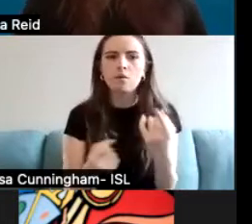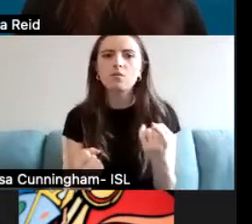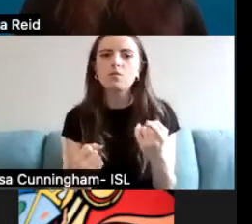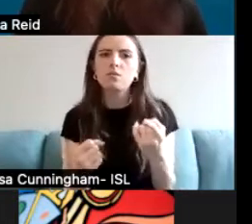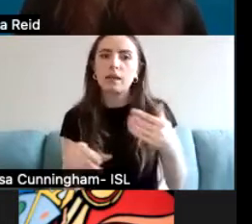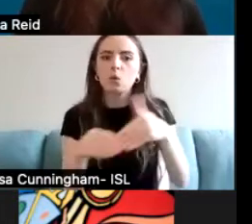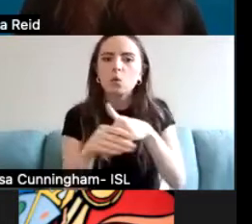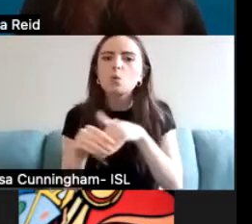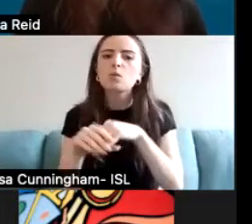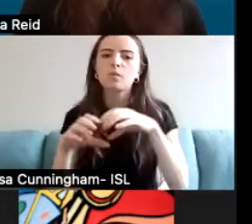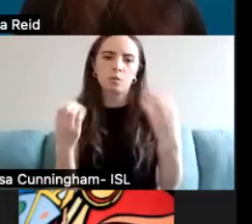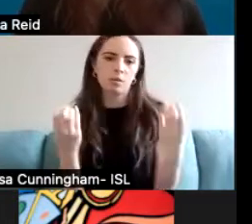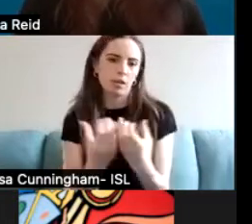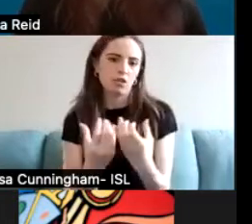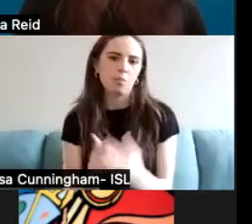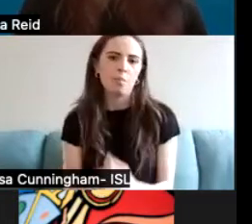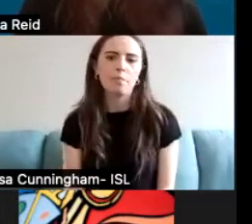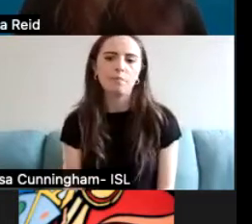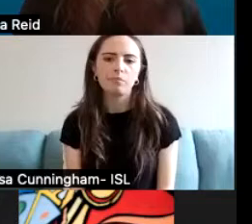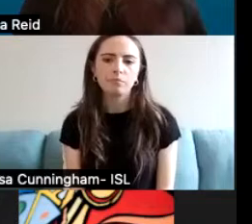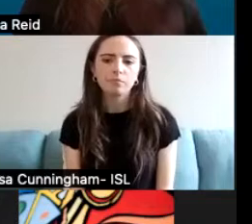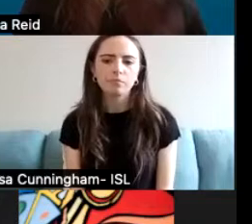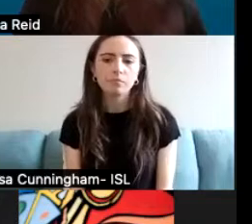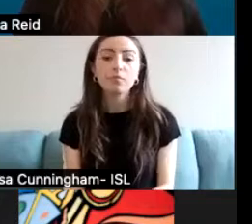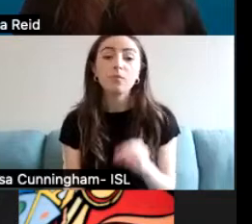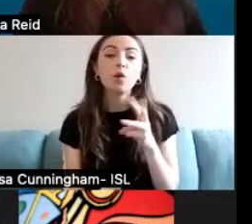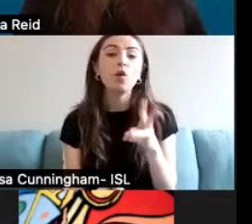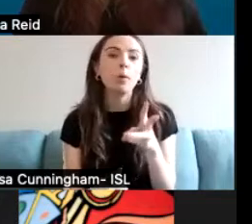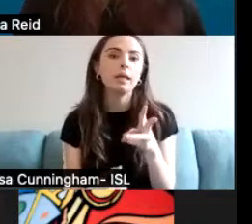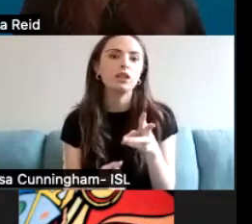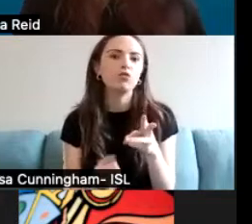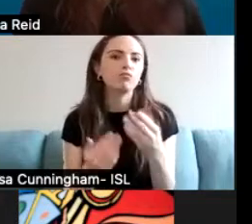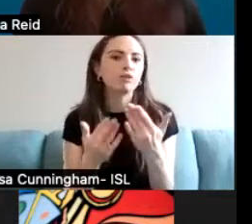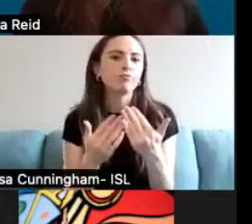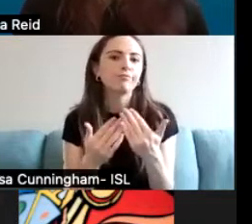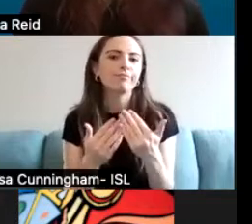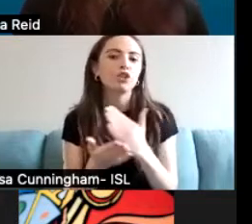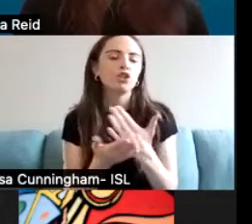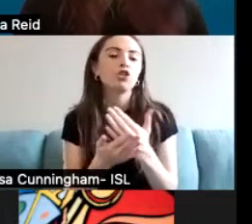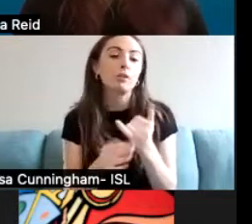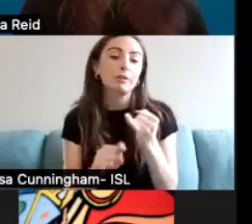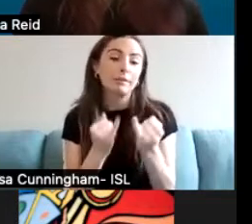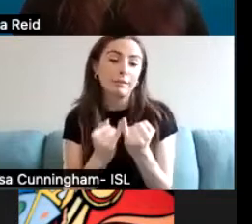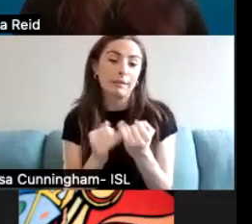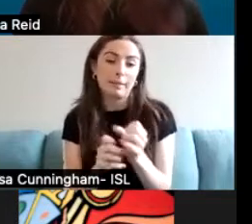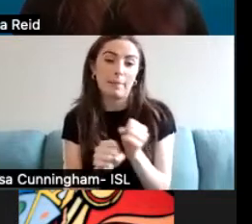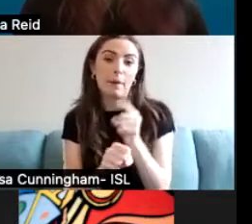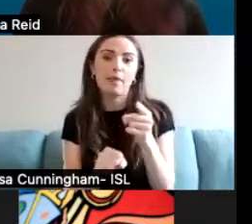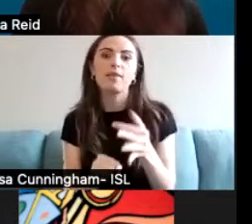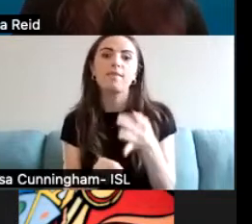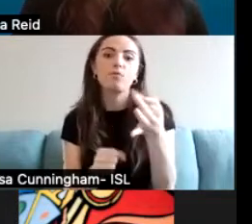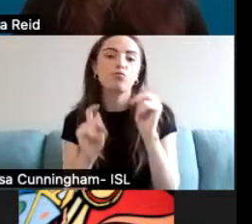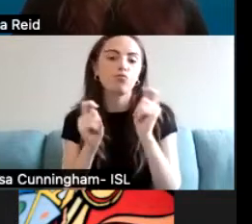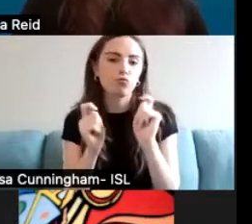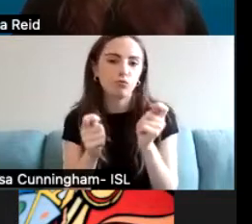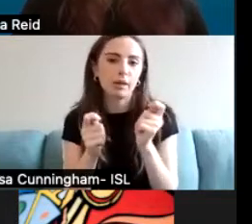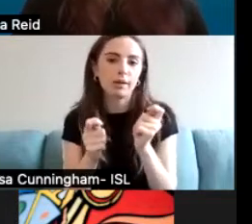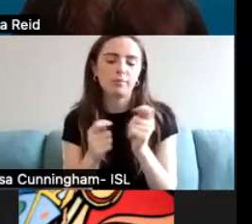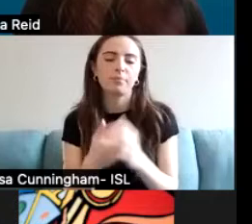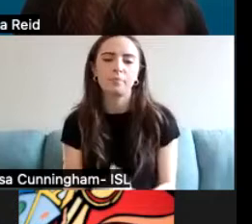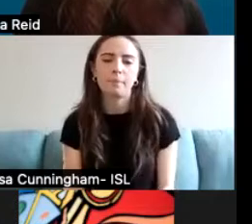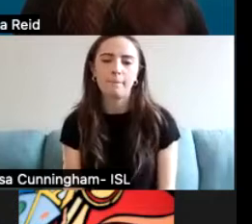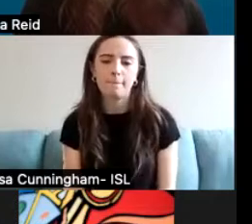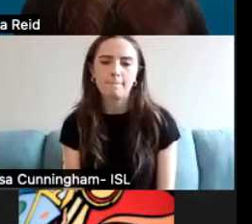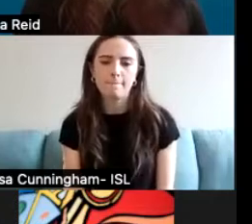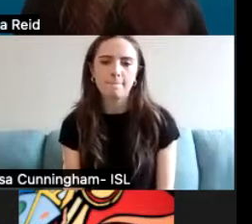area. So we'll be sharing further details about that, and of course the actual toolkit itself that will